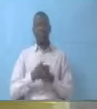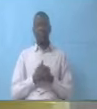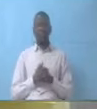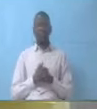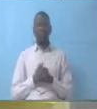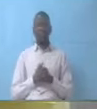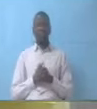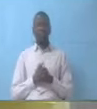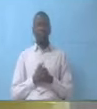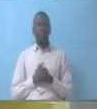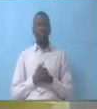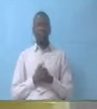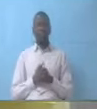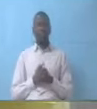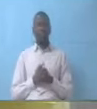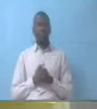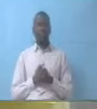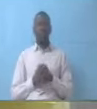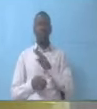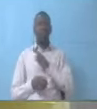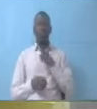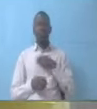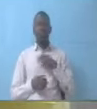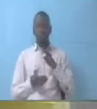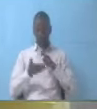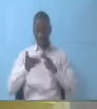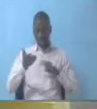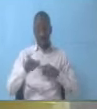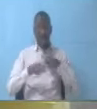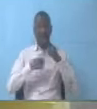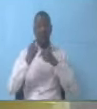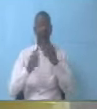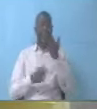5 o'clock, I will not read it after 5 o'clock. I see